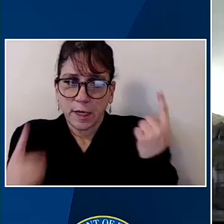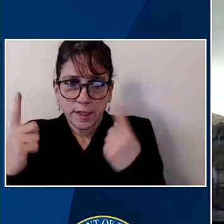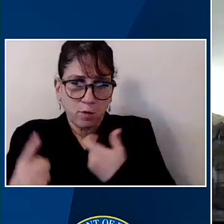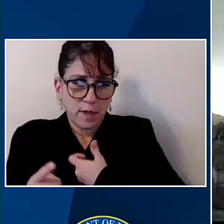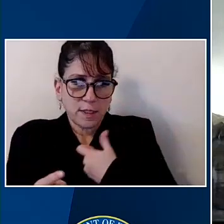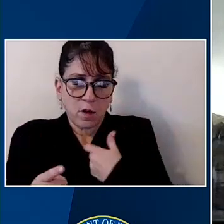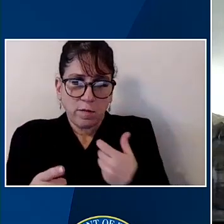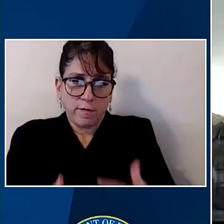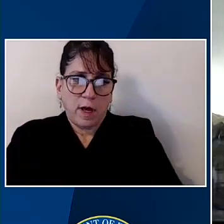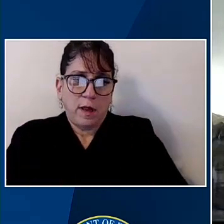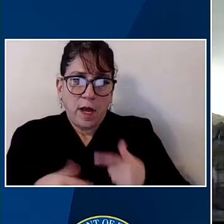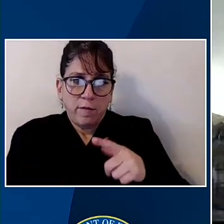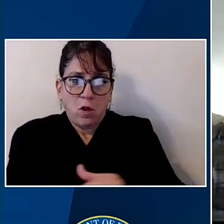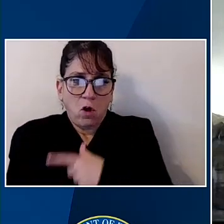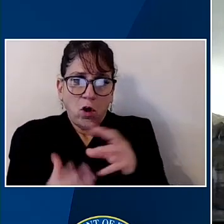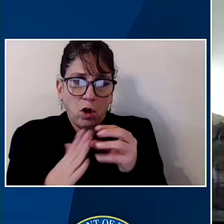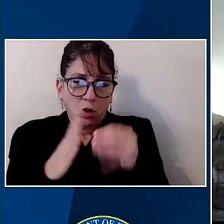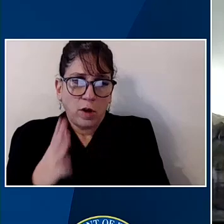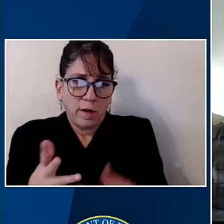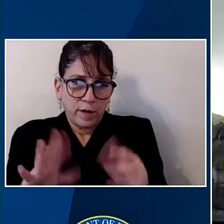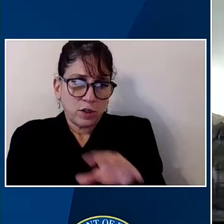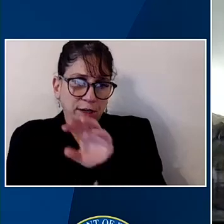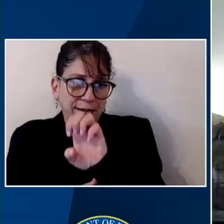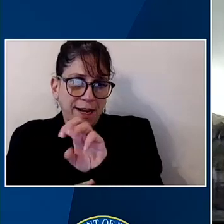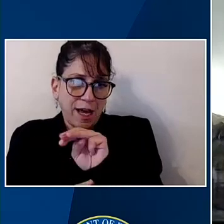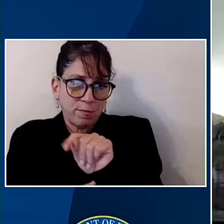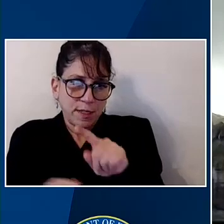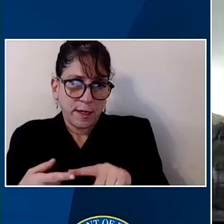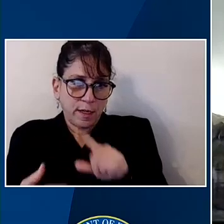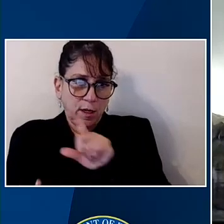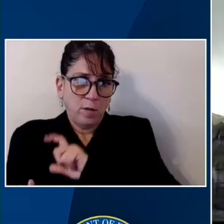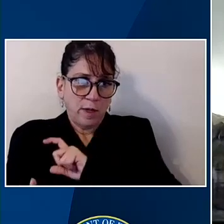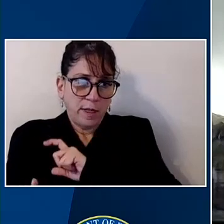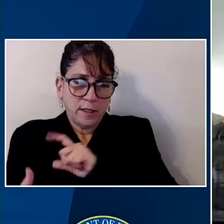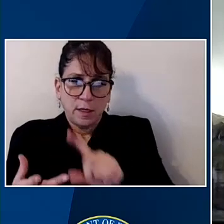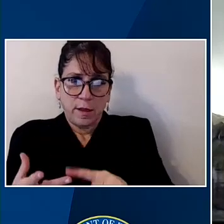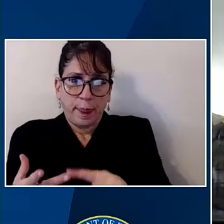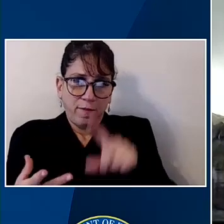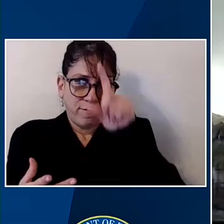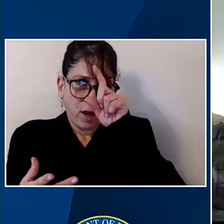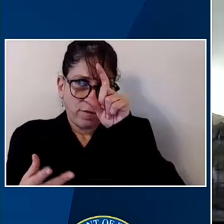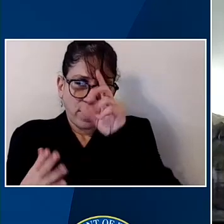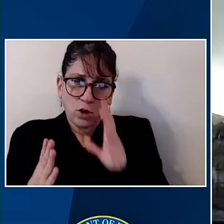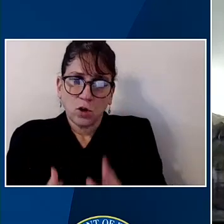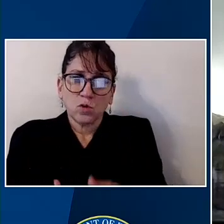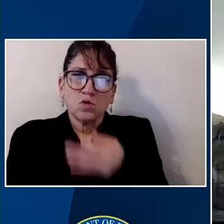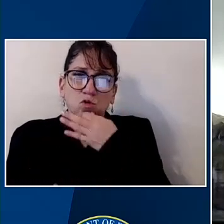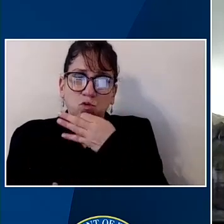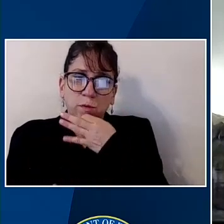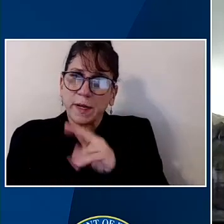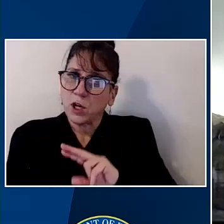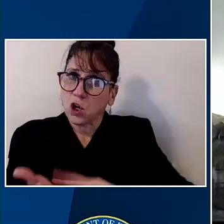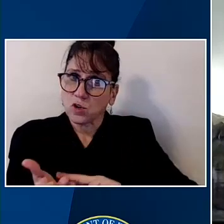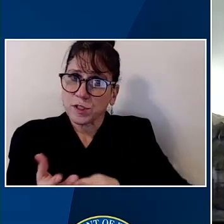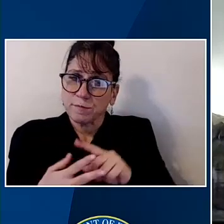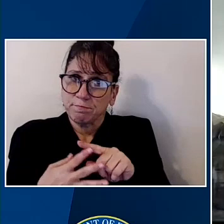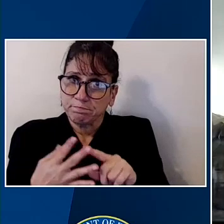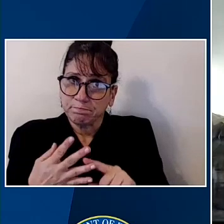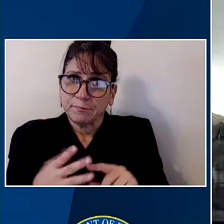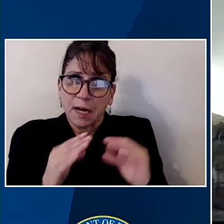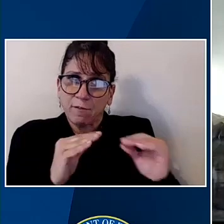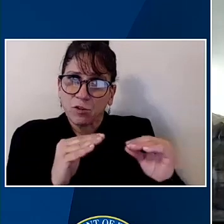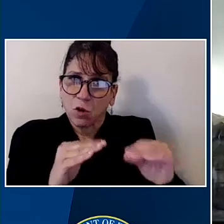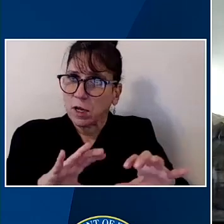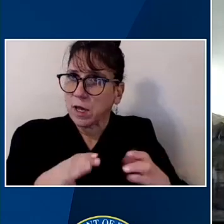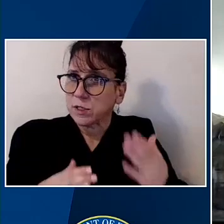I have completed programs such as an EMT, police officer, firefighter, and soon to be nurse. I have also taught classes